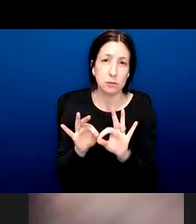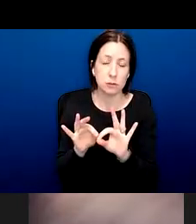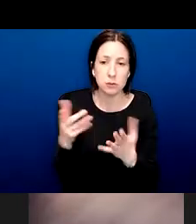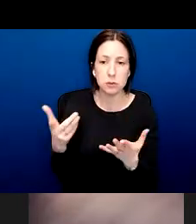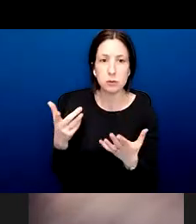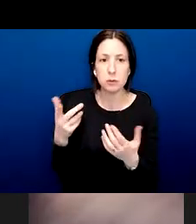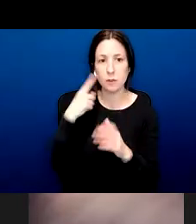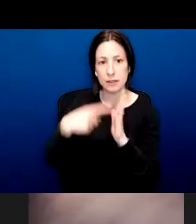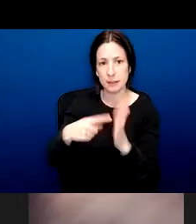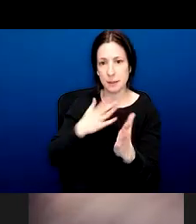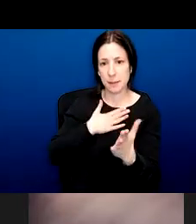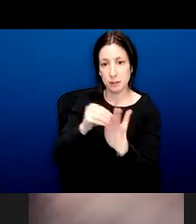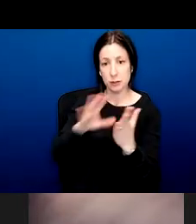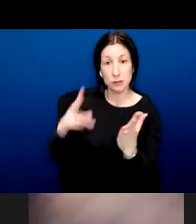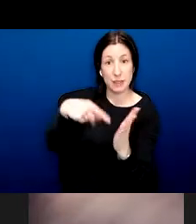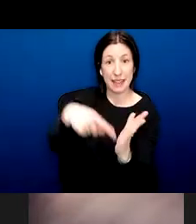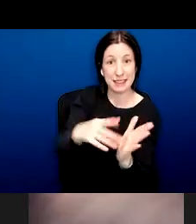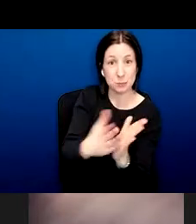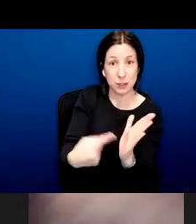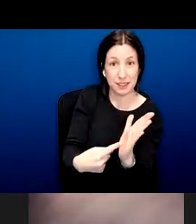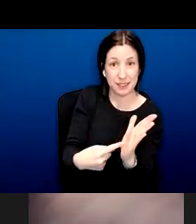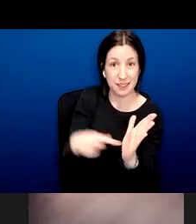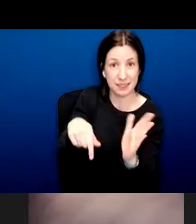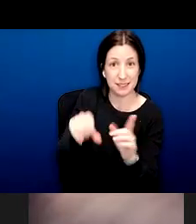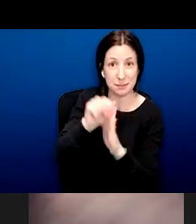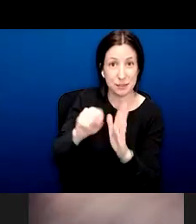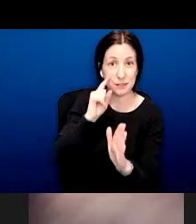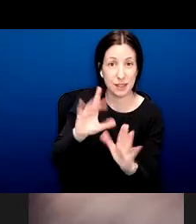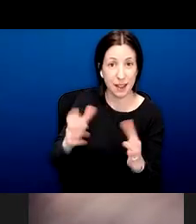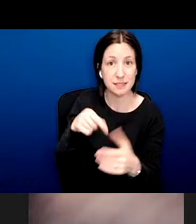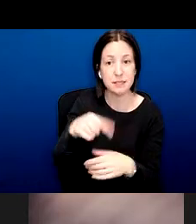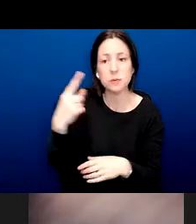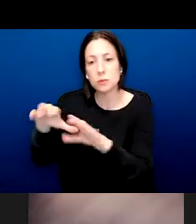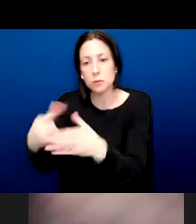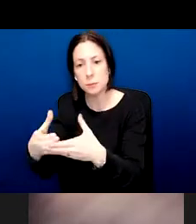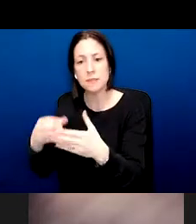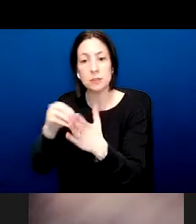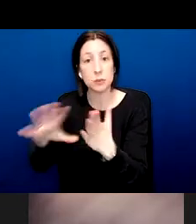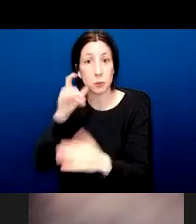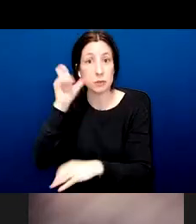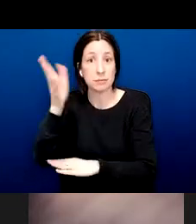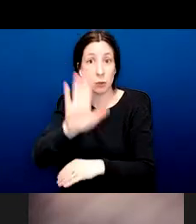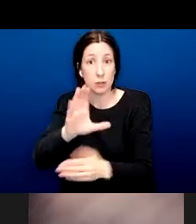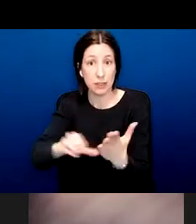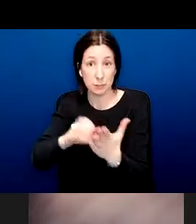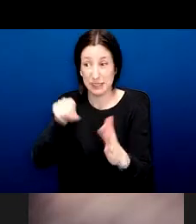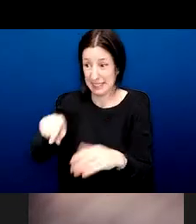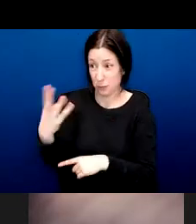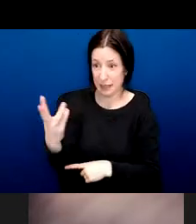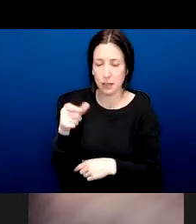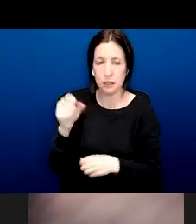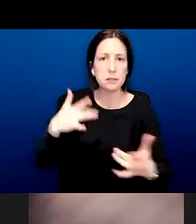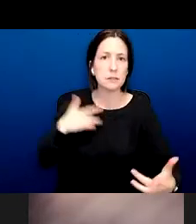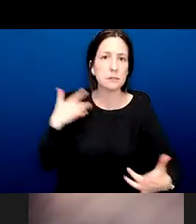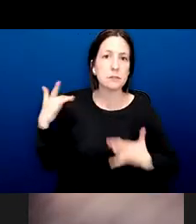students are reading this book this semester for class, and the group of students who are presenting on your chapter in my class this Wednesday are so